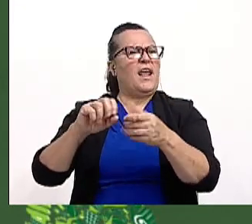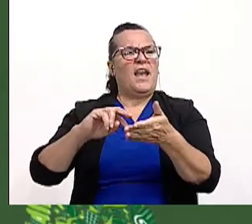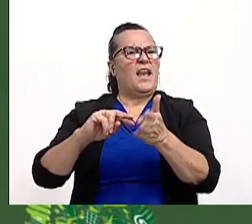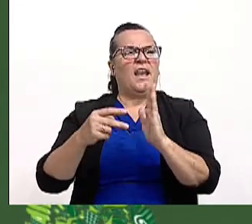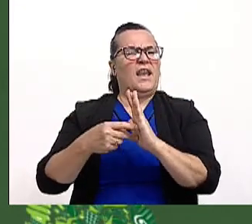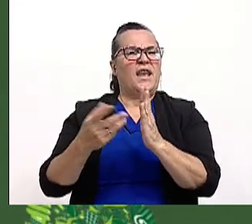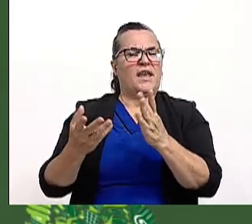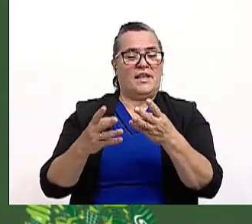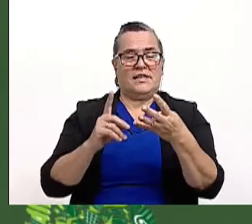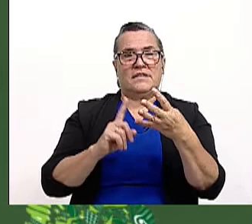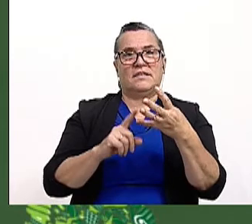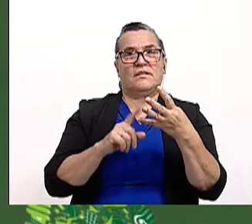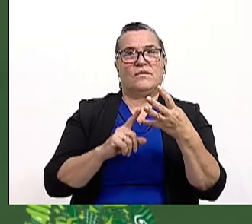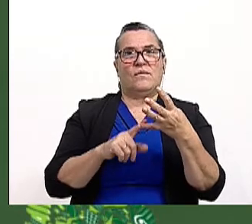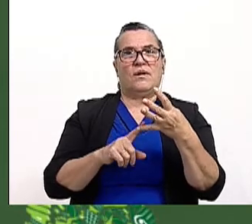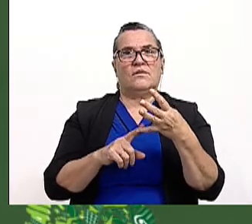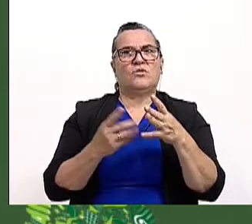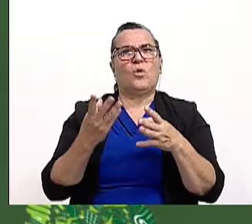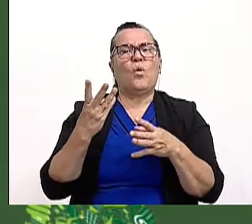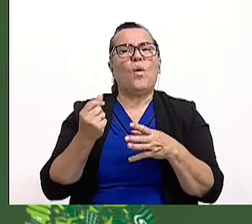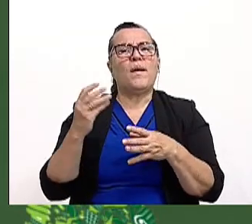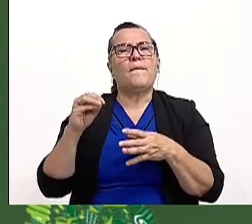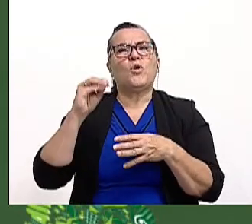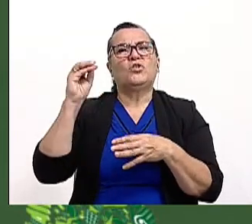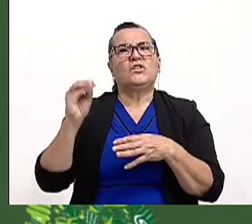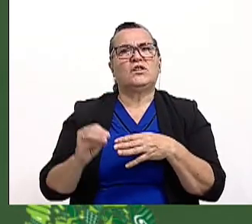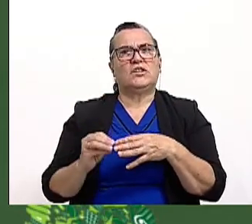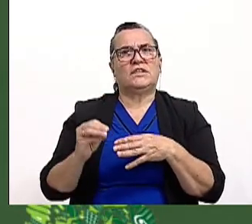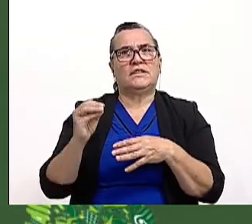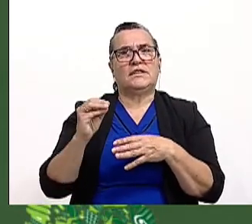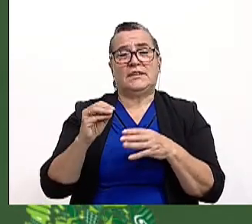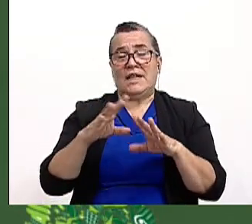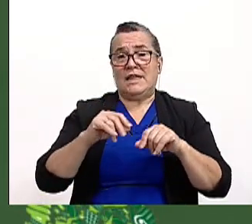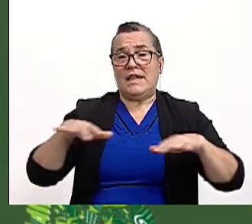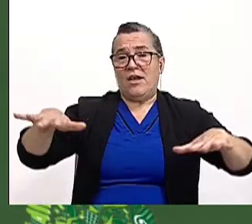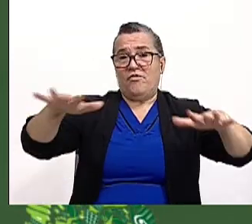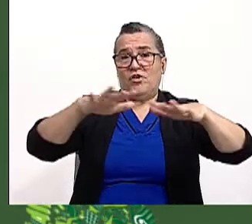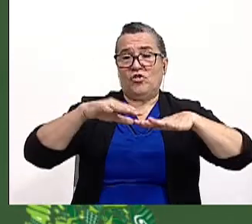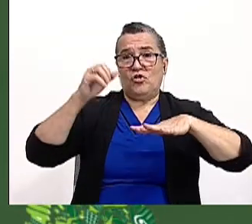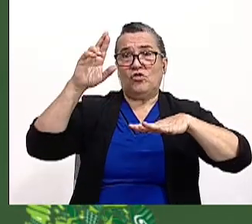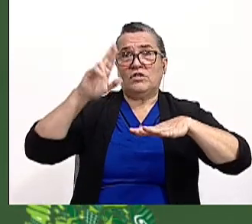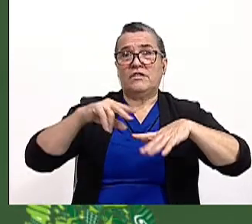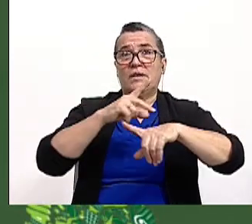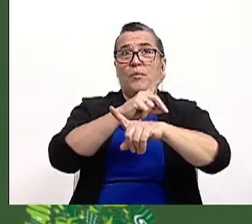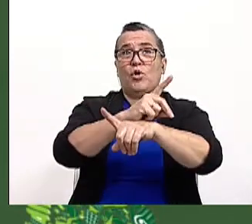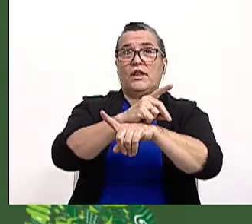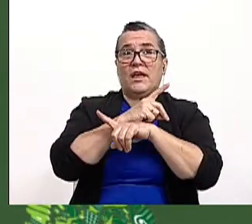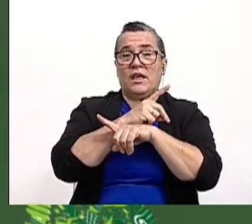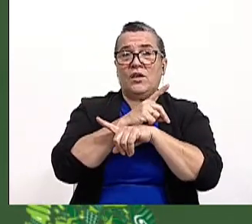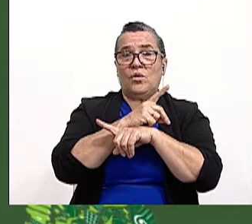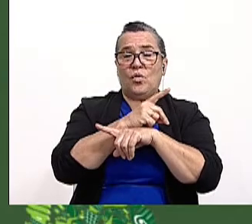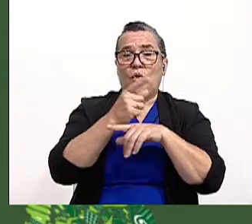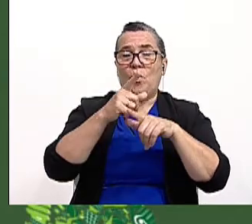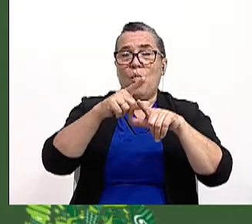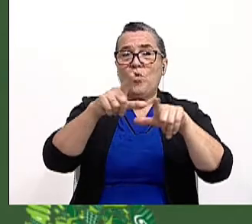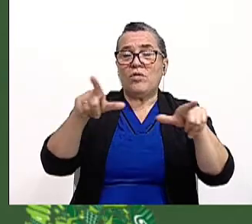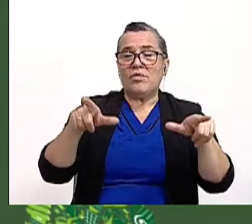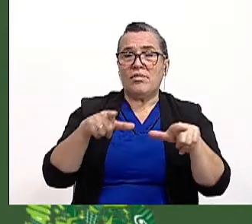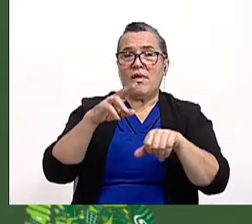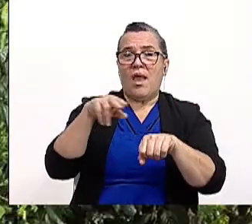number 4. How much % of the country's territory is protected natural land?